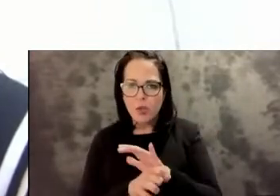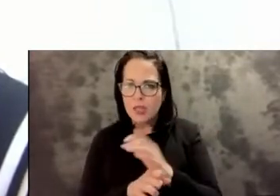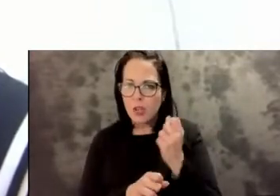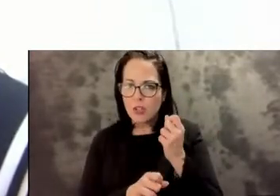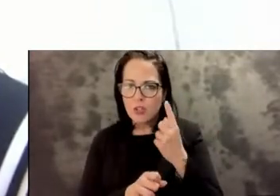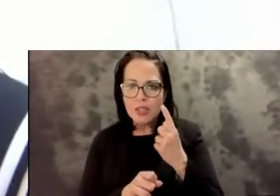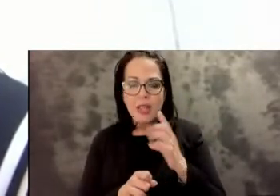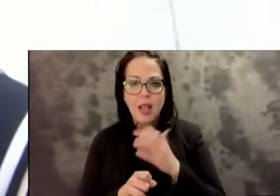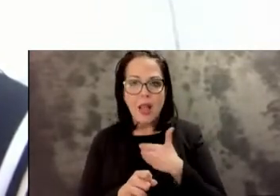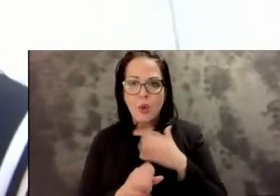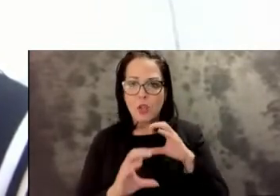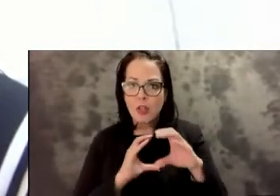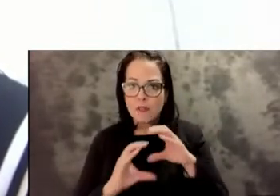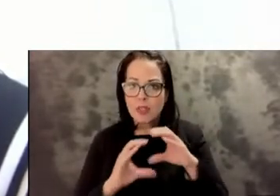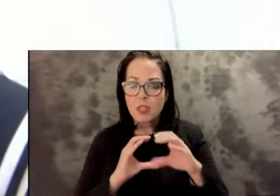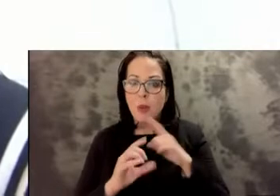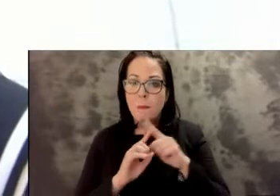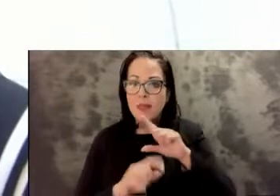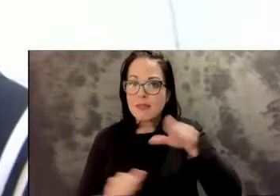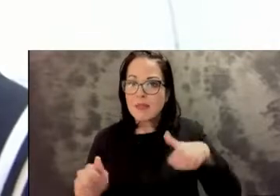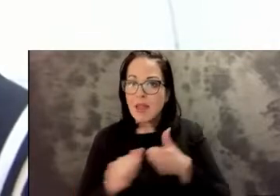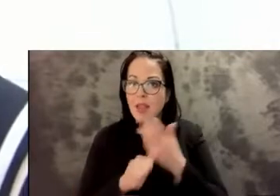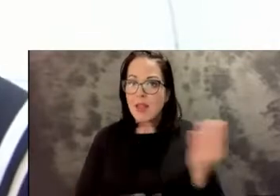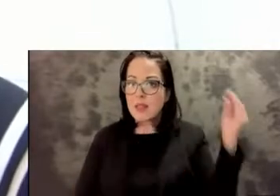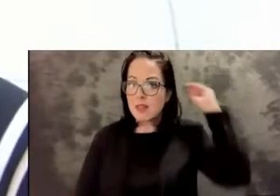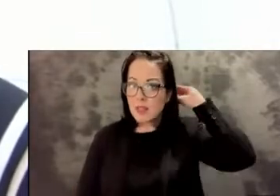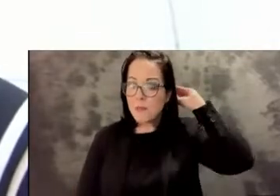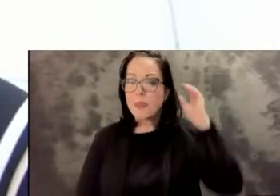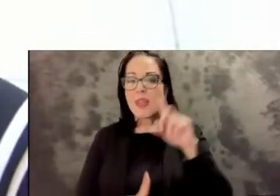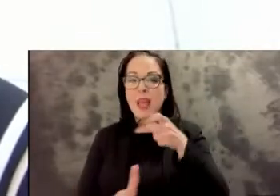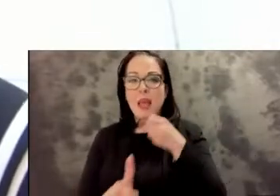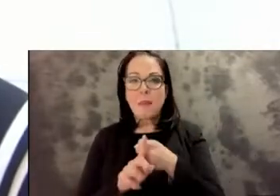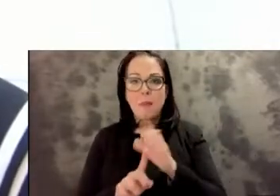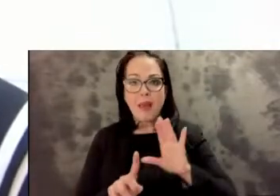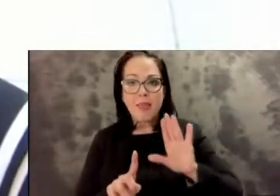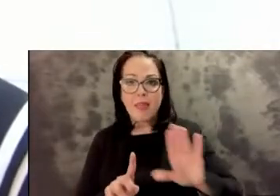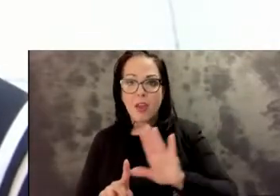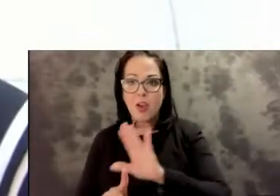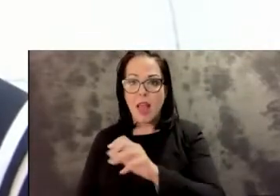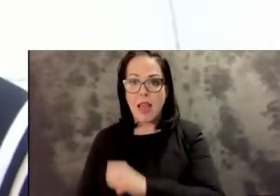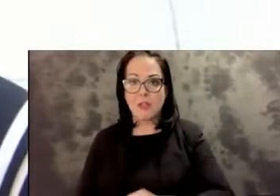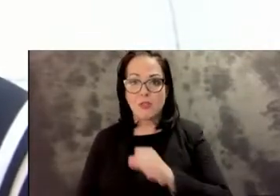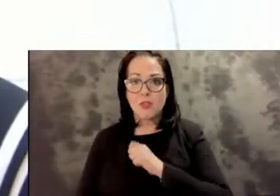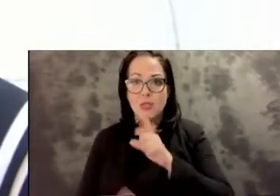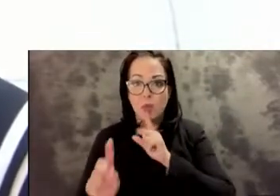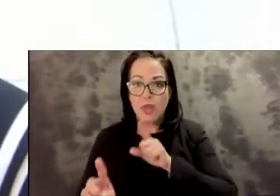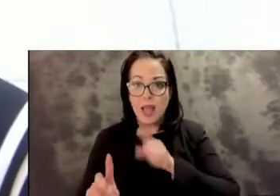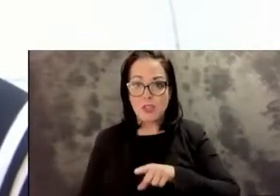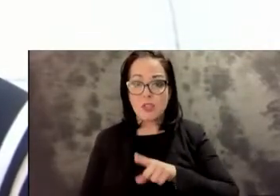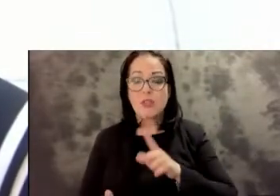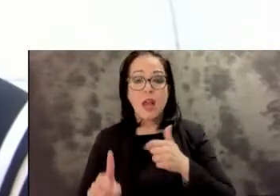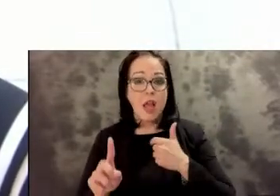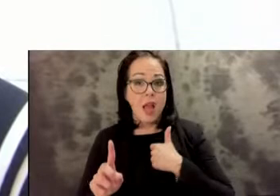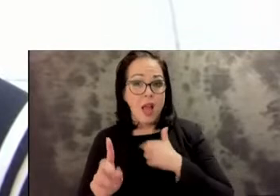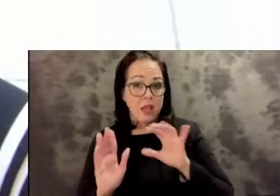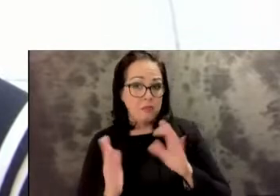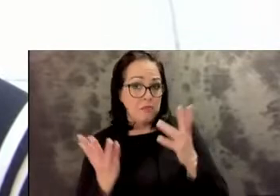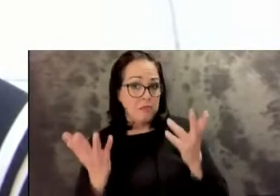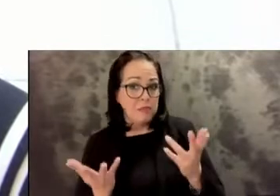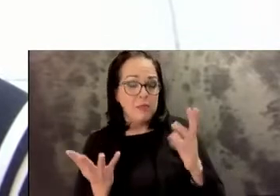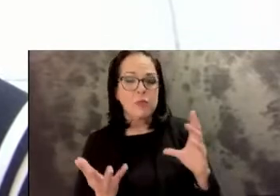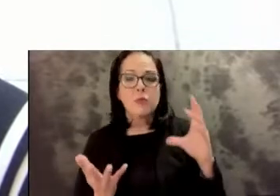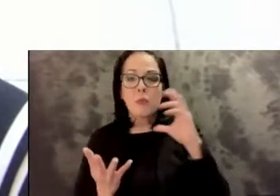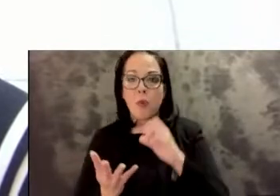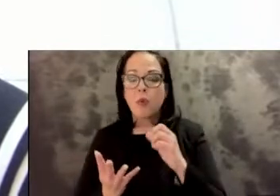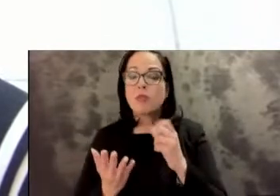conversations, but they subconsciously imbibe our attitudes and reactions. I suppose that one significant thing